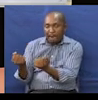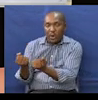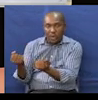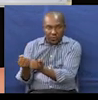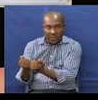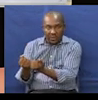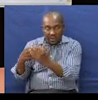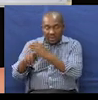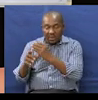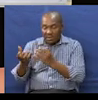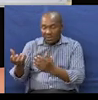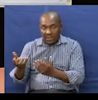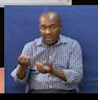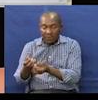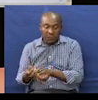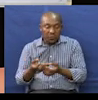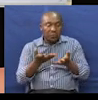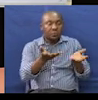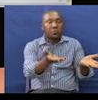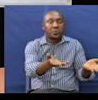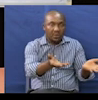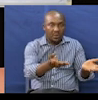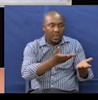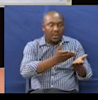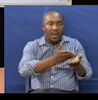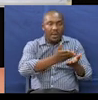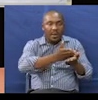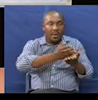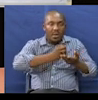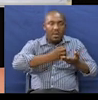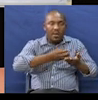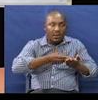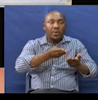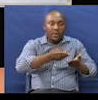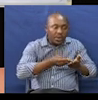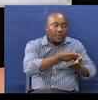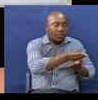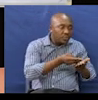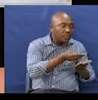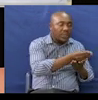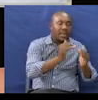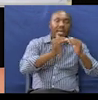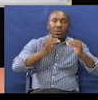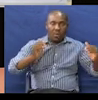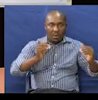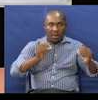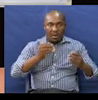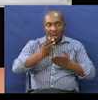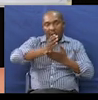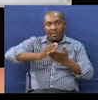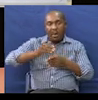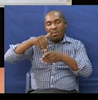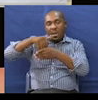was gained by the whole society, it was distributed equally among all members of the society. No